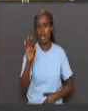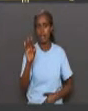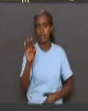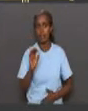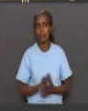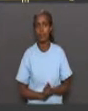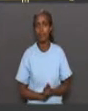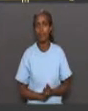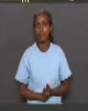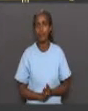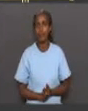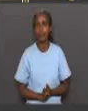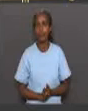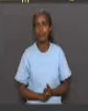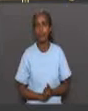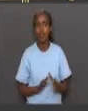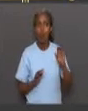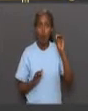equal to 9.